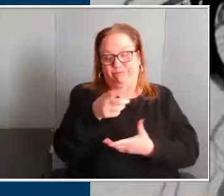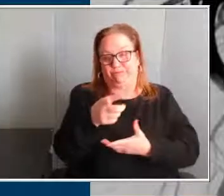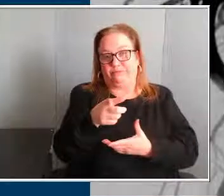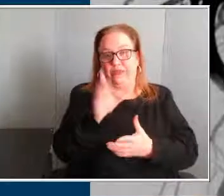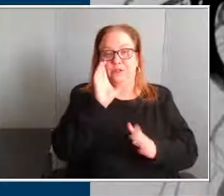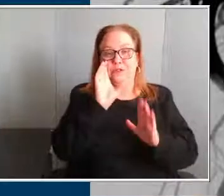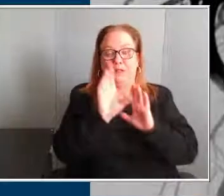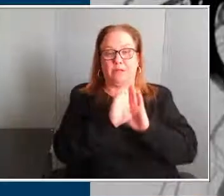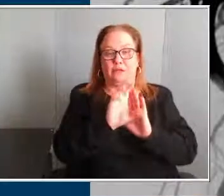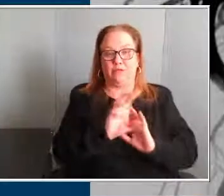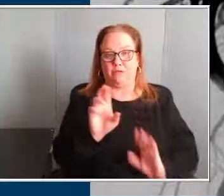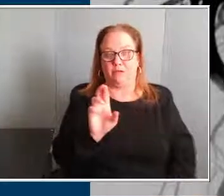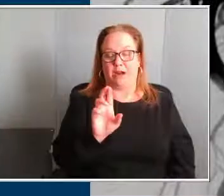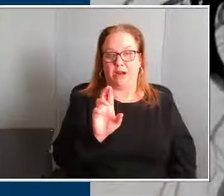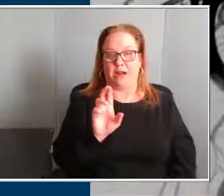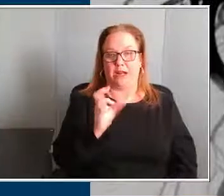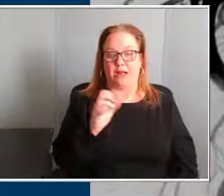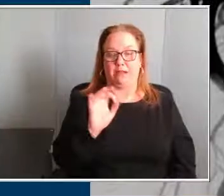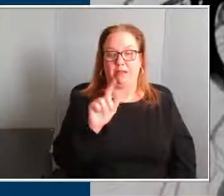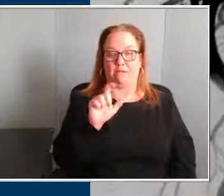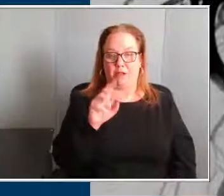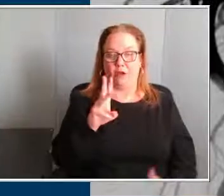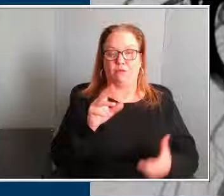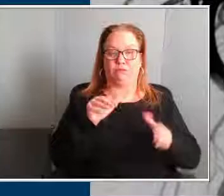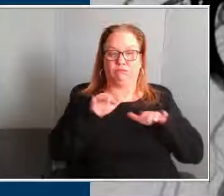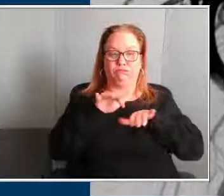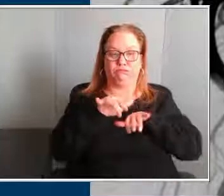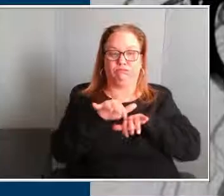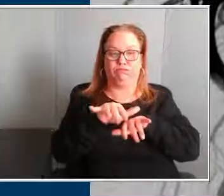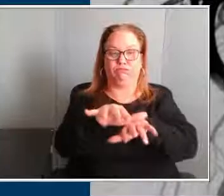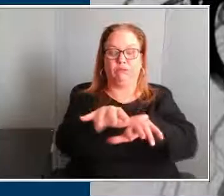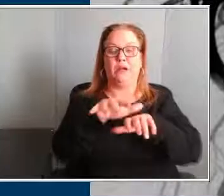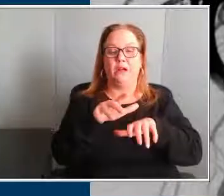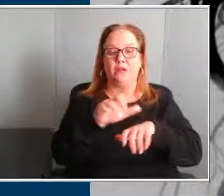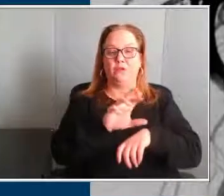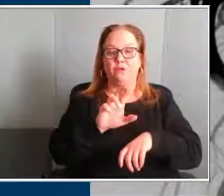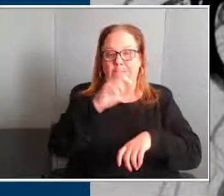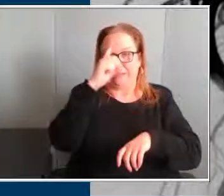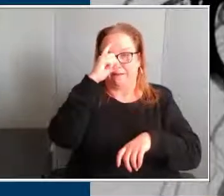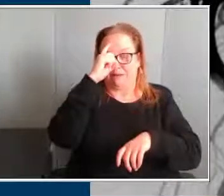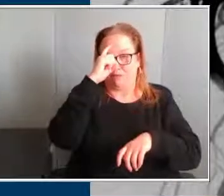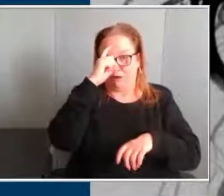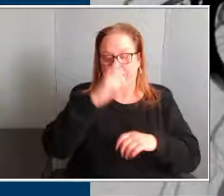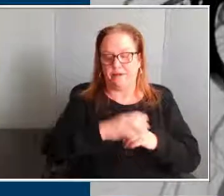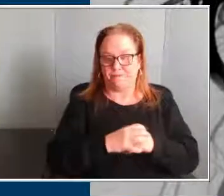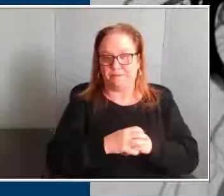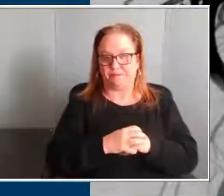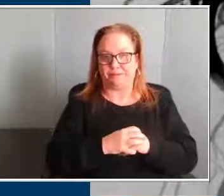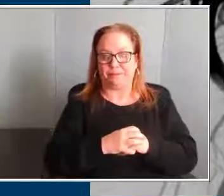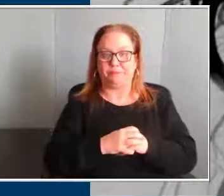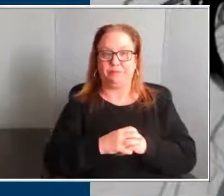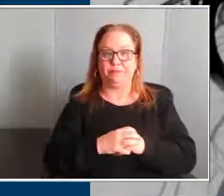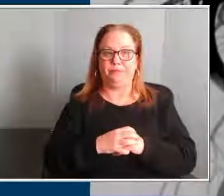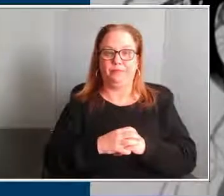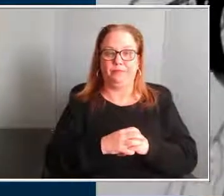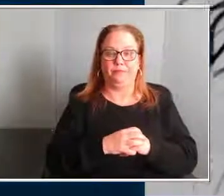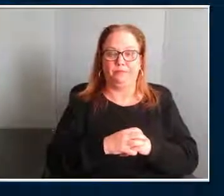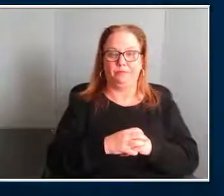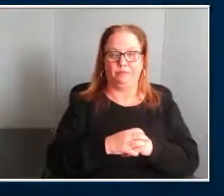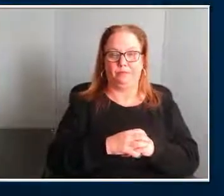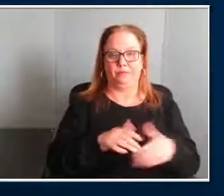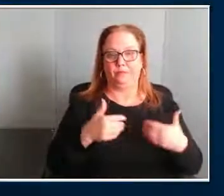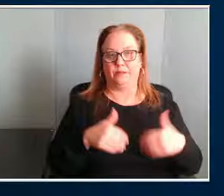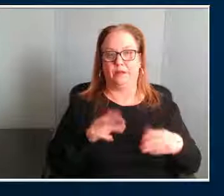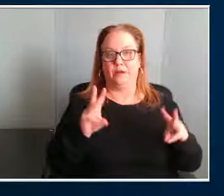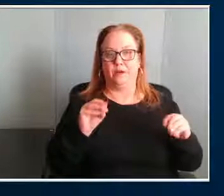on the right. Now the flow has been restored to the entire right side of his brain after aspirating the clot out. That is like super